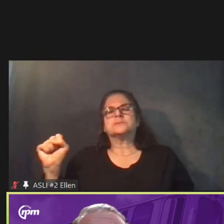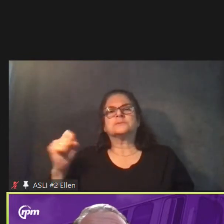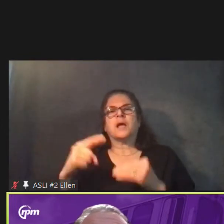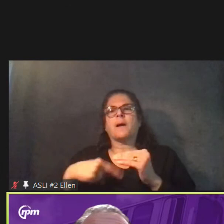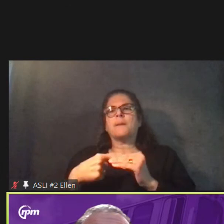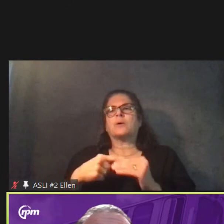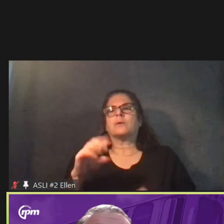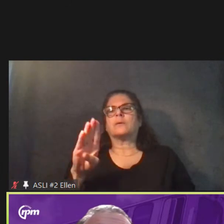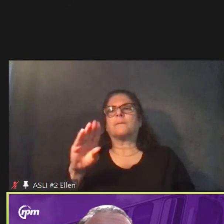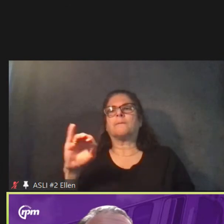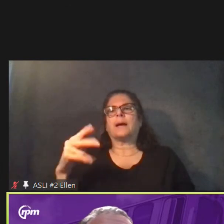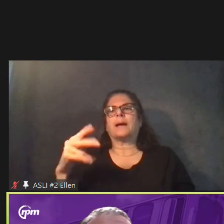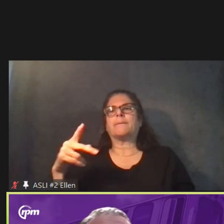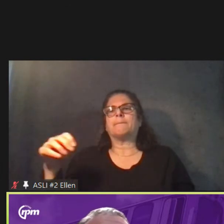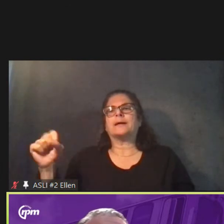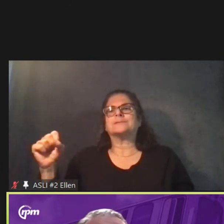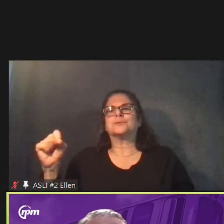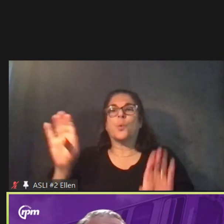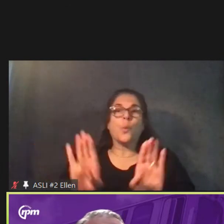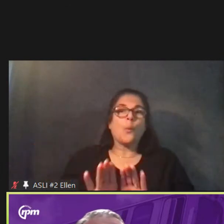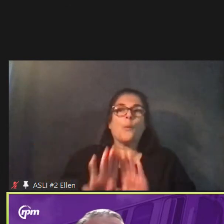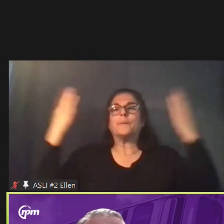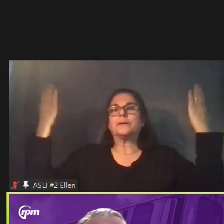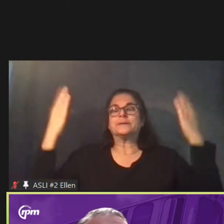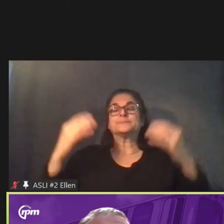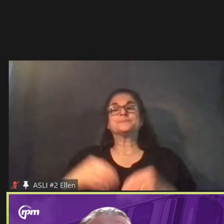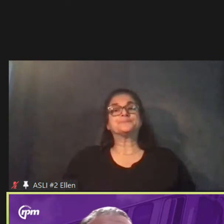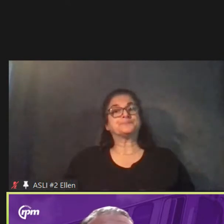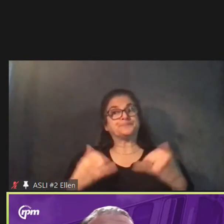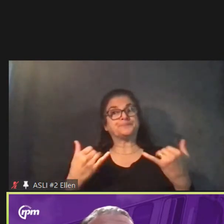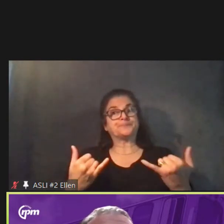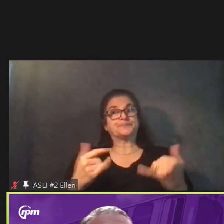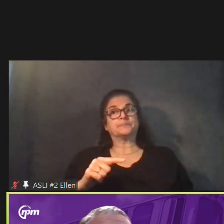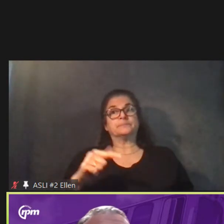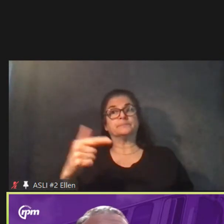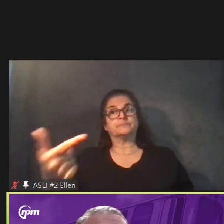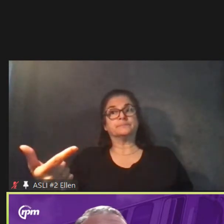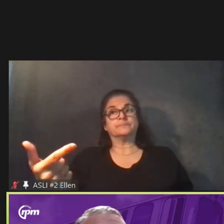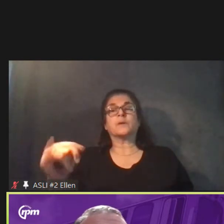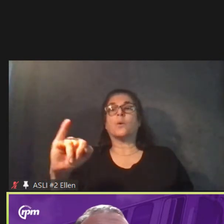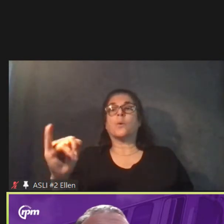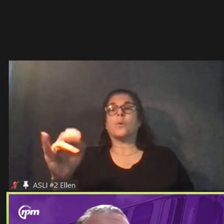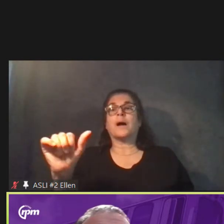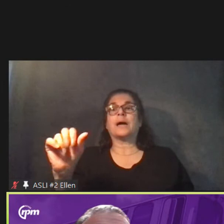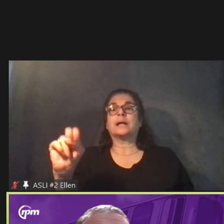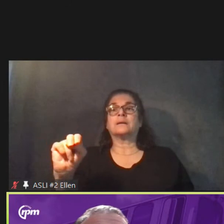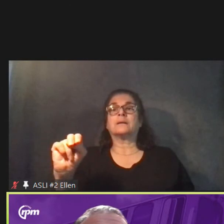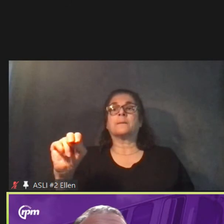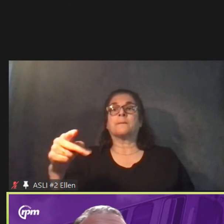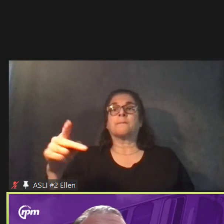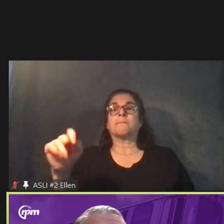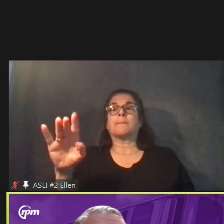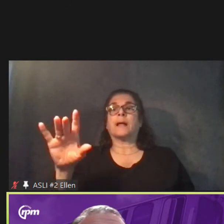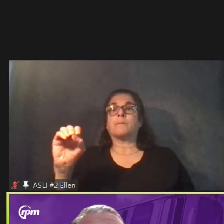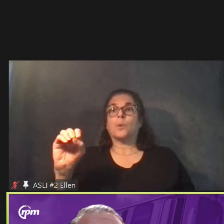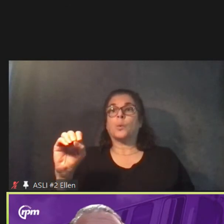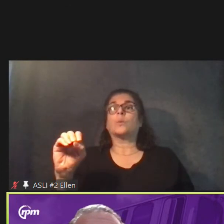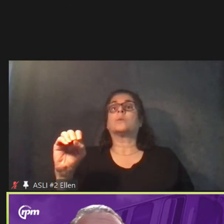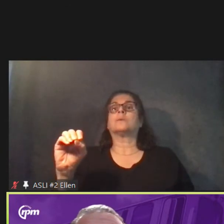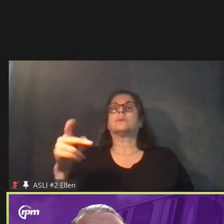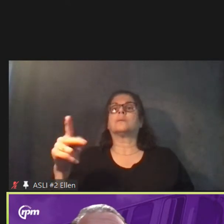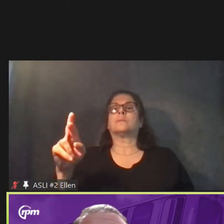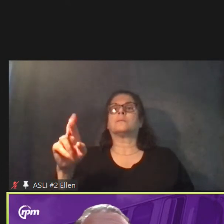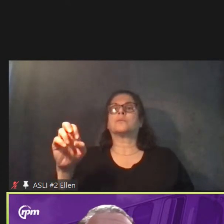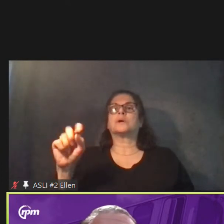bypass opening. And with that, I'll turn it over to Juan Pablo Prieto in regard to workforce, SBE, and